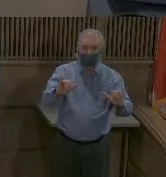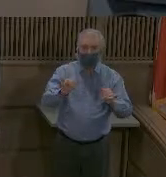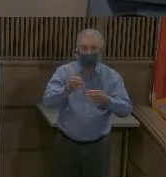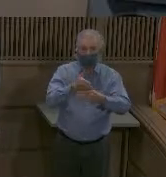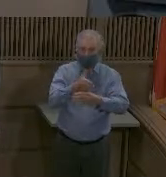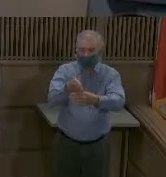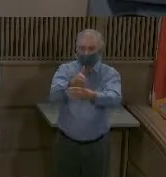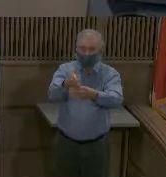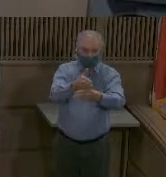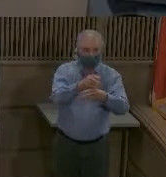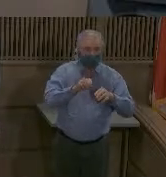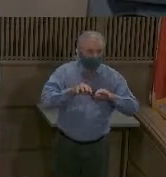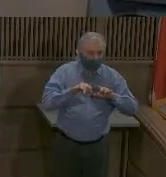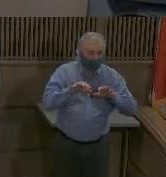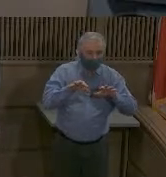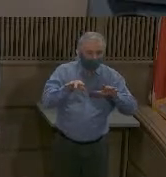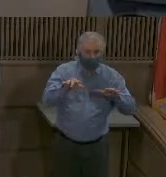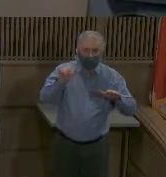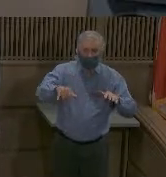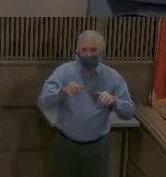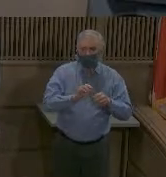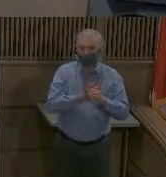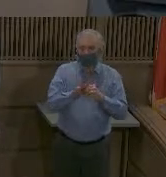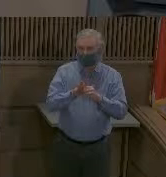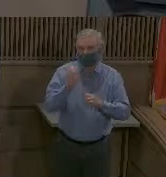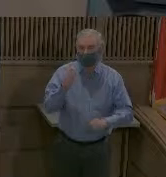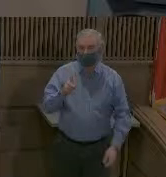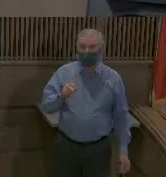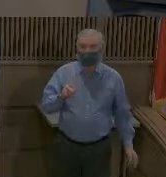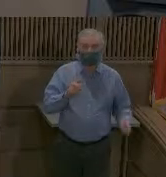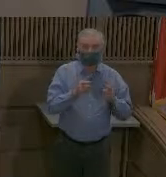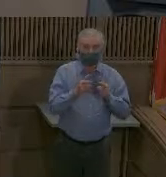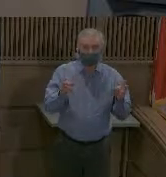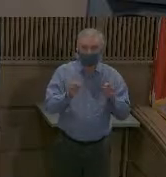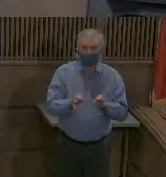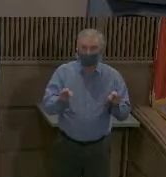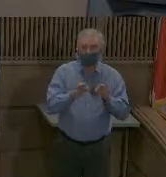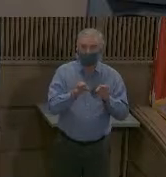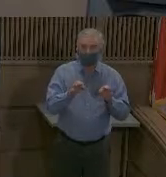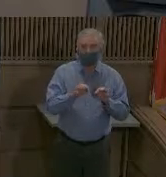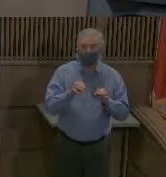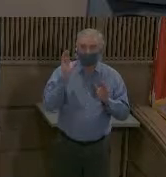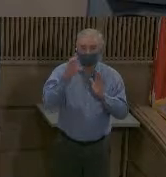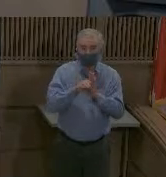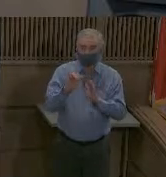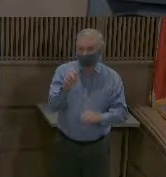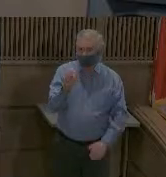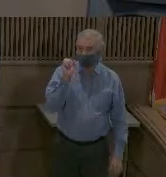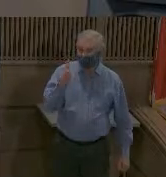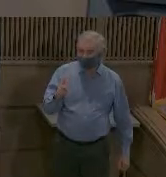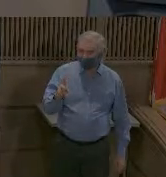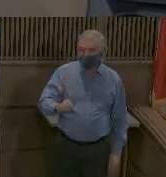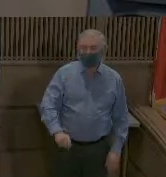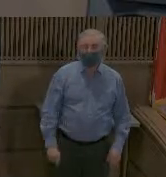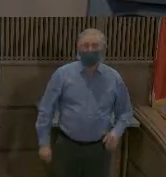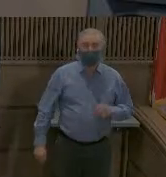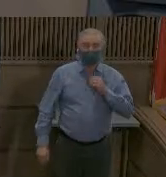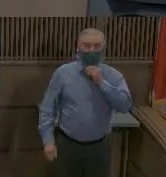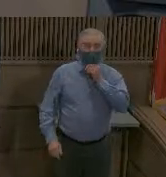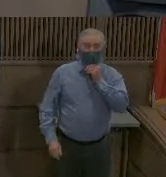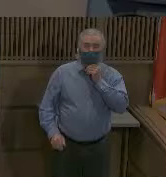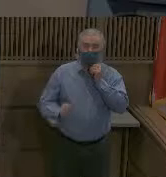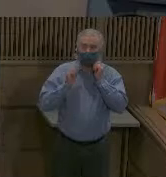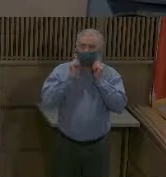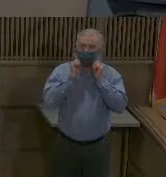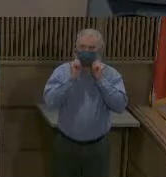here are still very, very important. I want everyone to conceptualize this. We've had